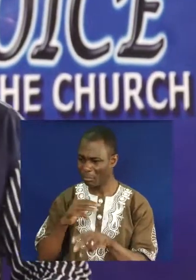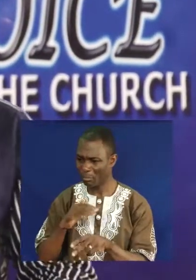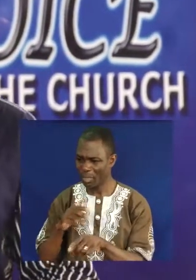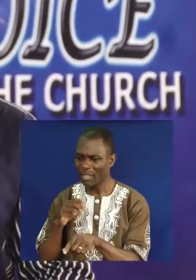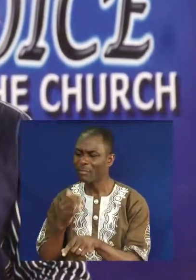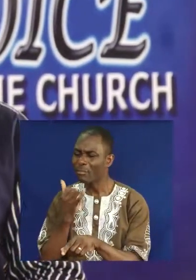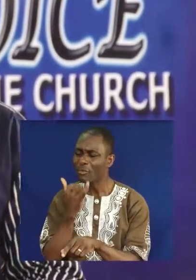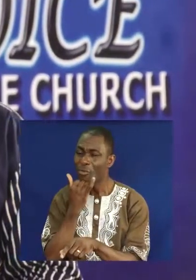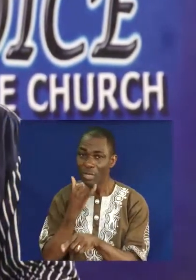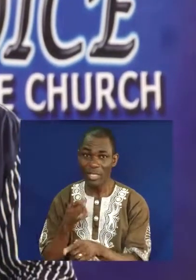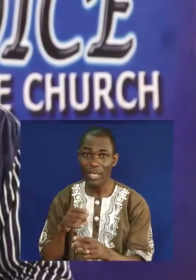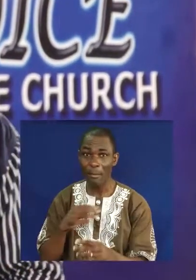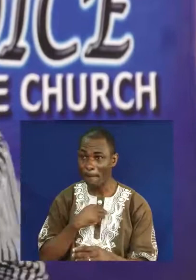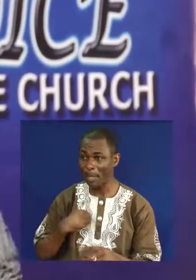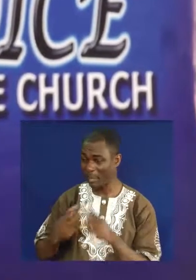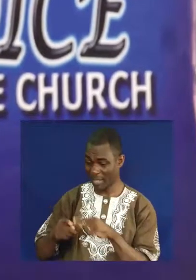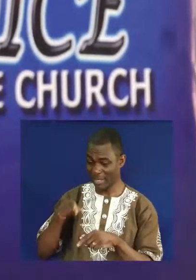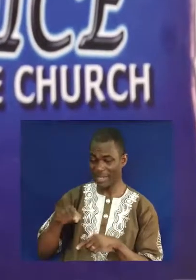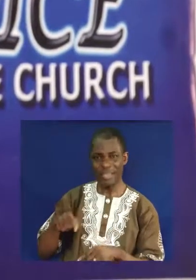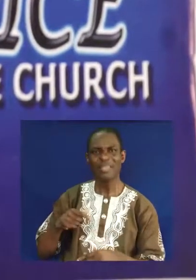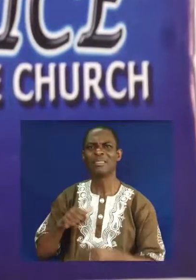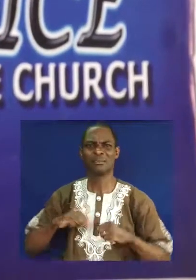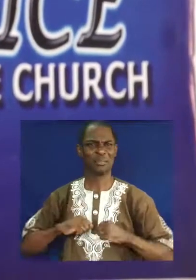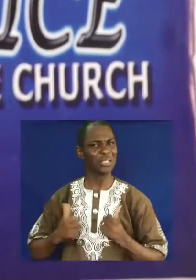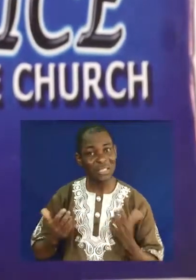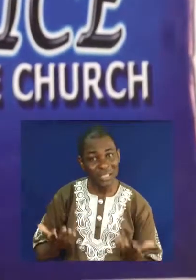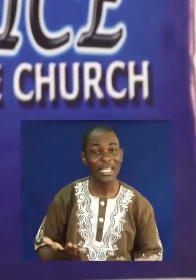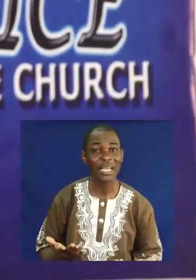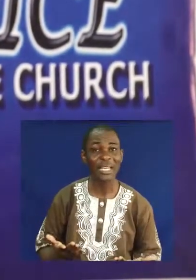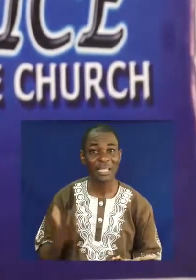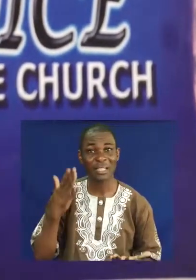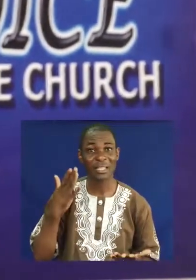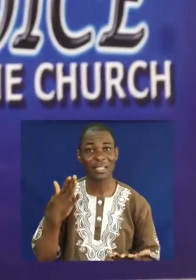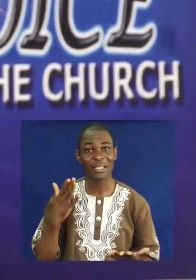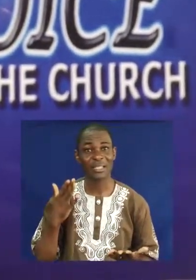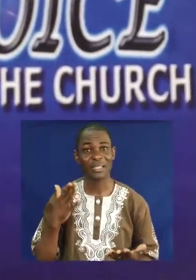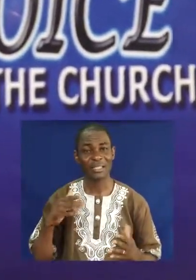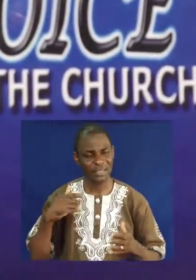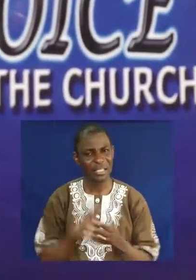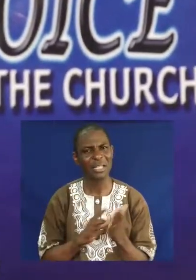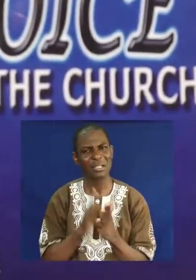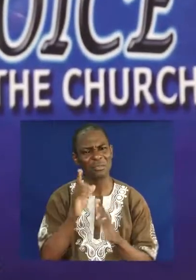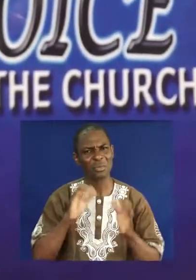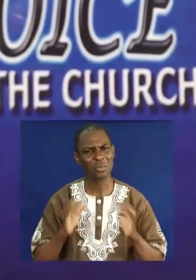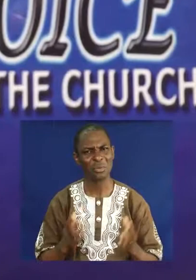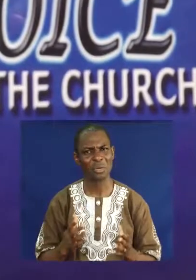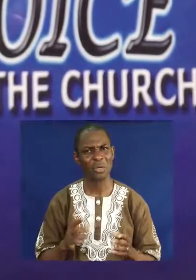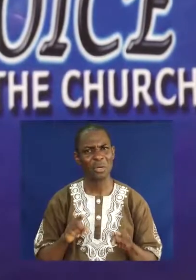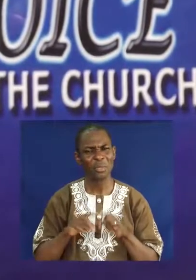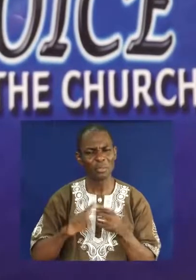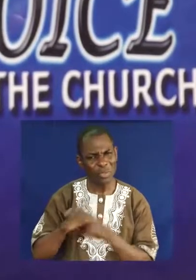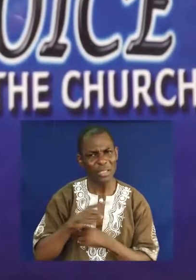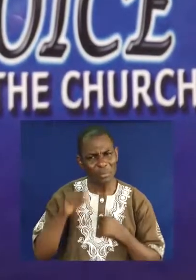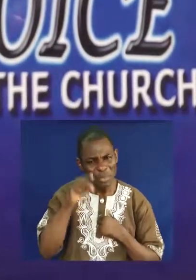Dr. Ephraim Amuse ene ma bi adro mene won so so se ebe ye bi ato aso